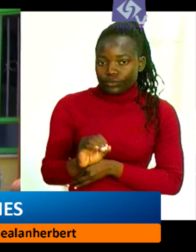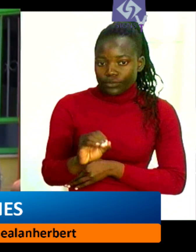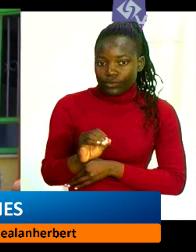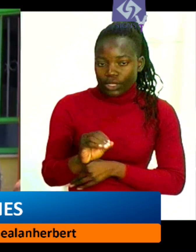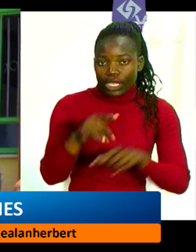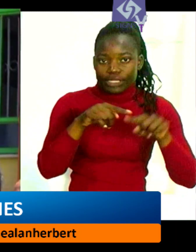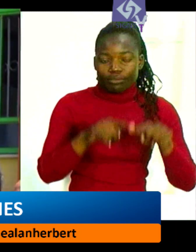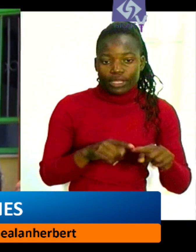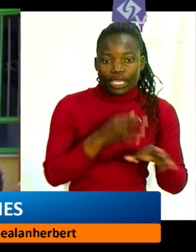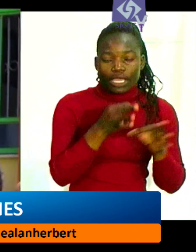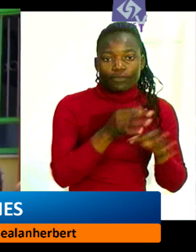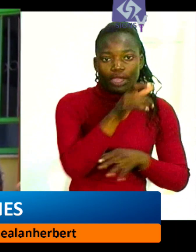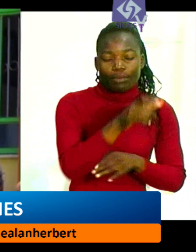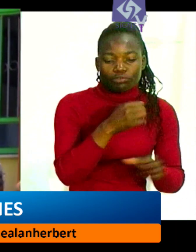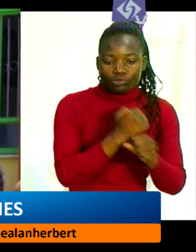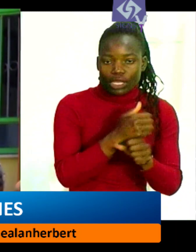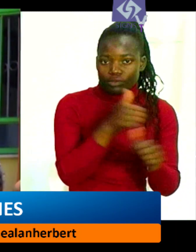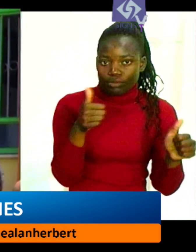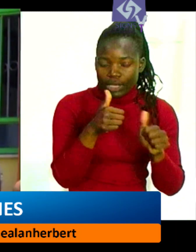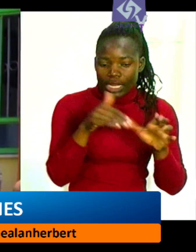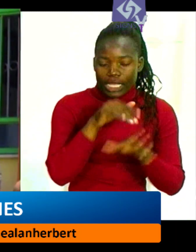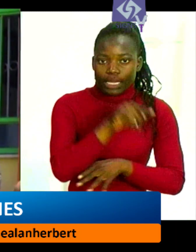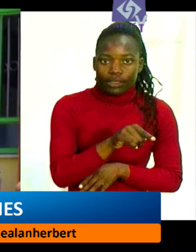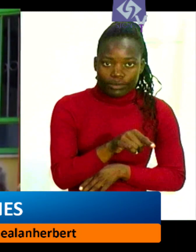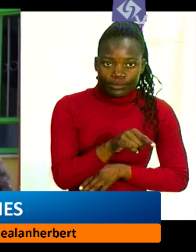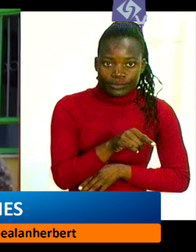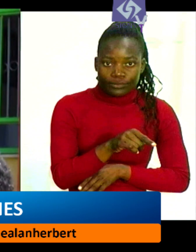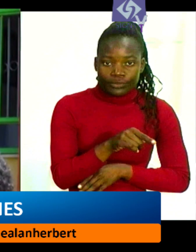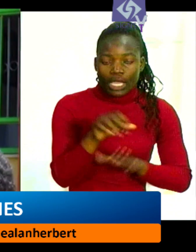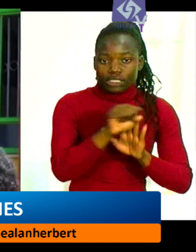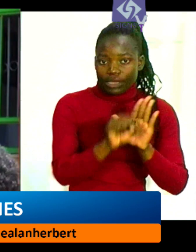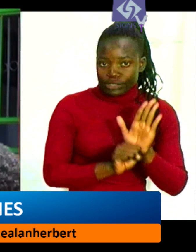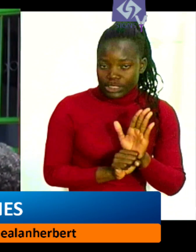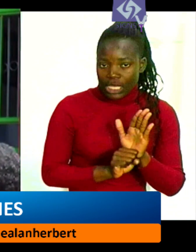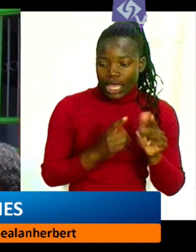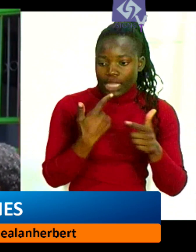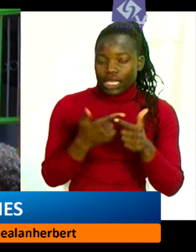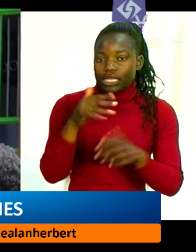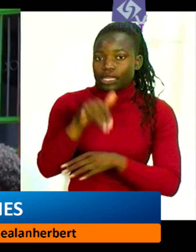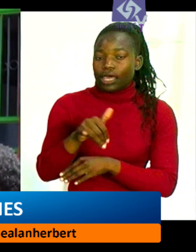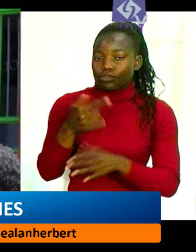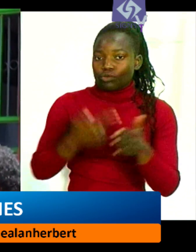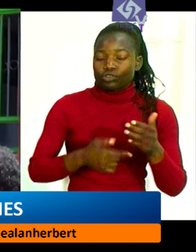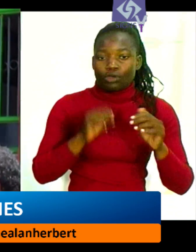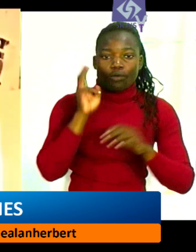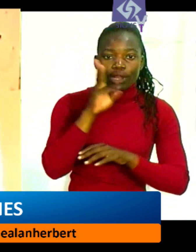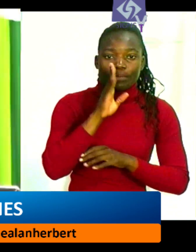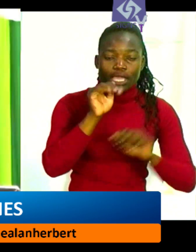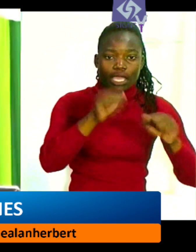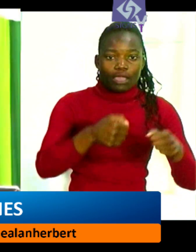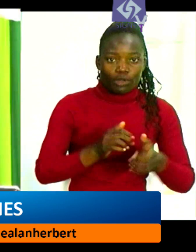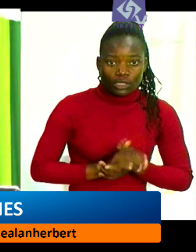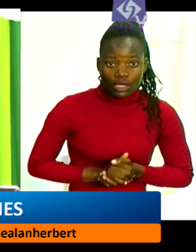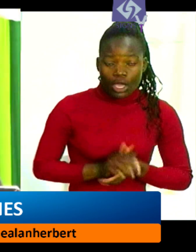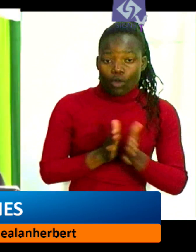have Kiswahili. So it really depends. If one does well in this particular subject, then that is